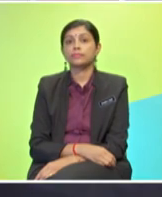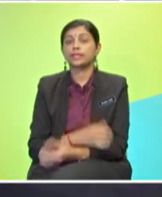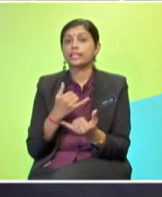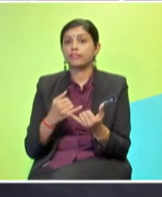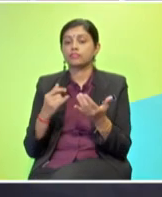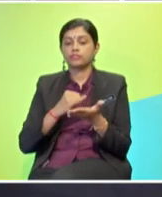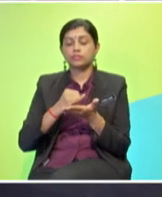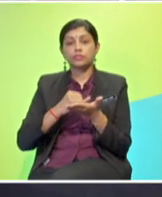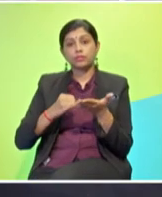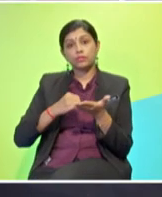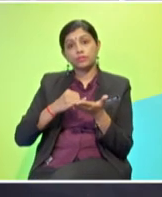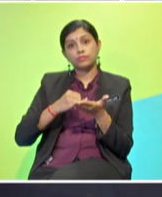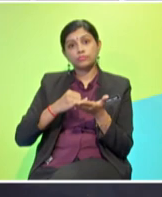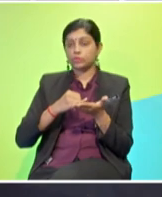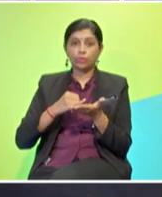Go ahead. All right. So D.